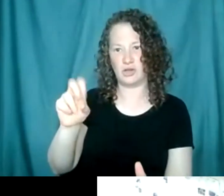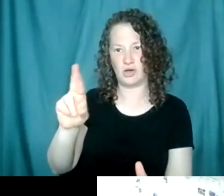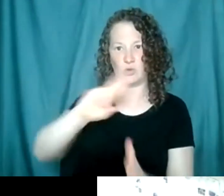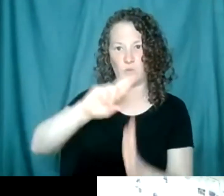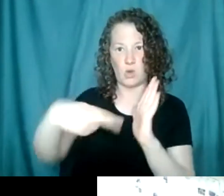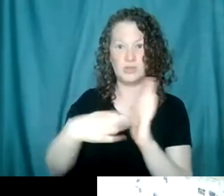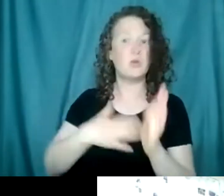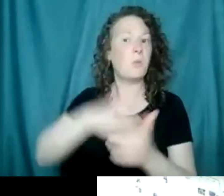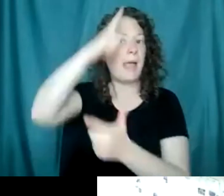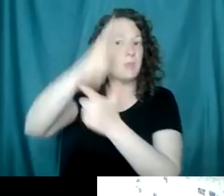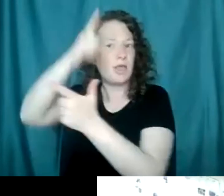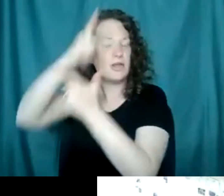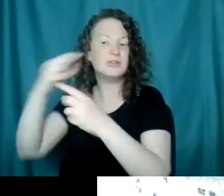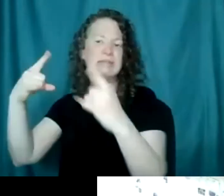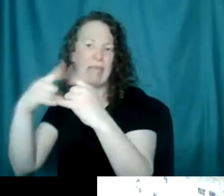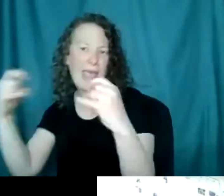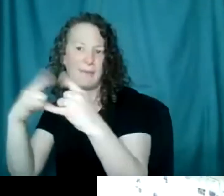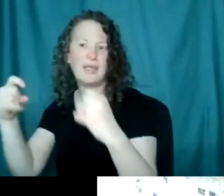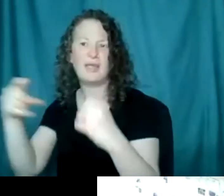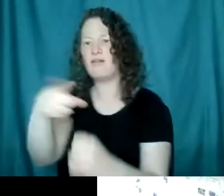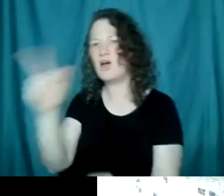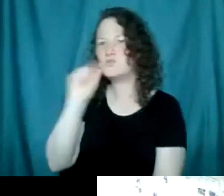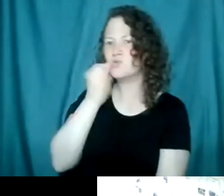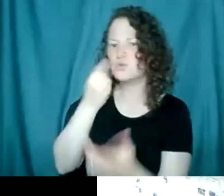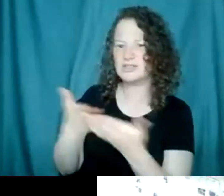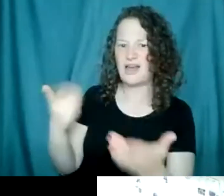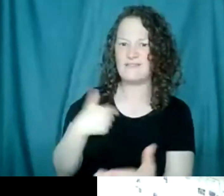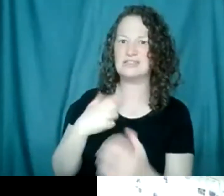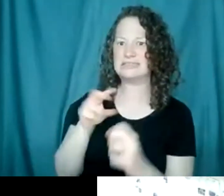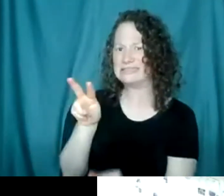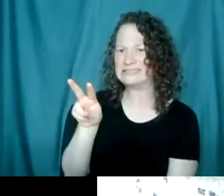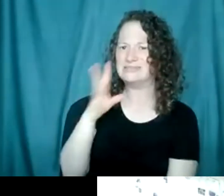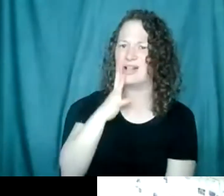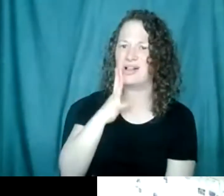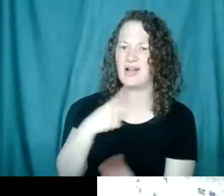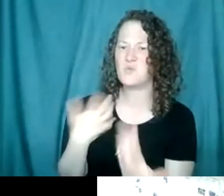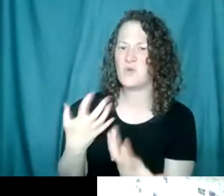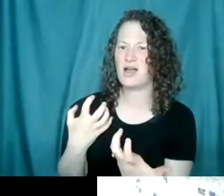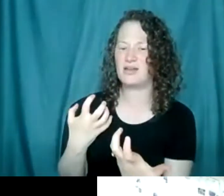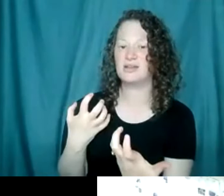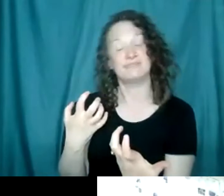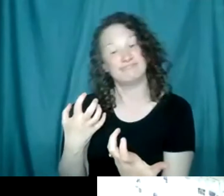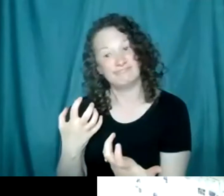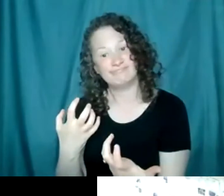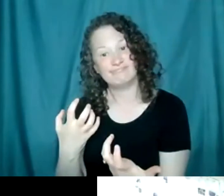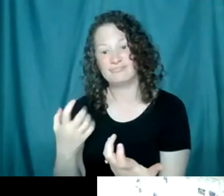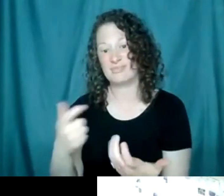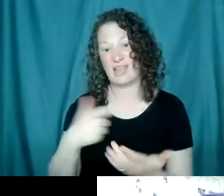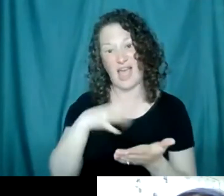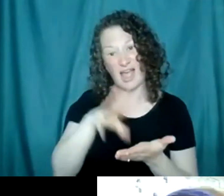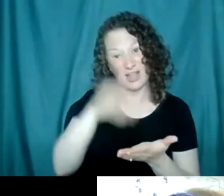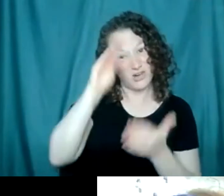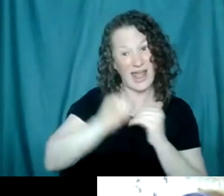out camping and doing the really cool things where I'm like, oh, I really want to do that. I was learning how to cook